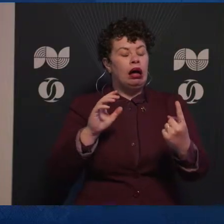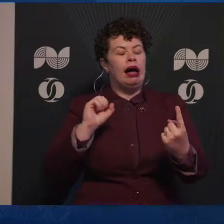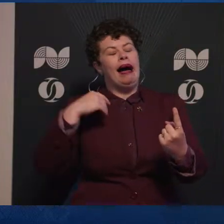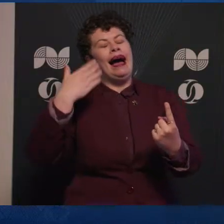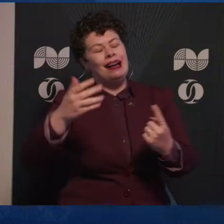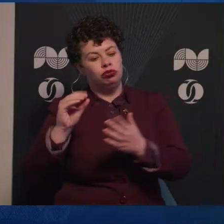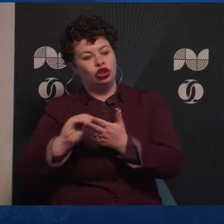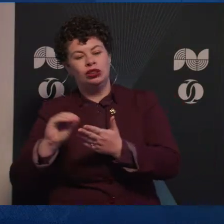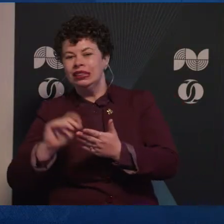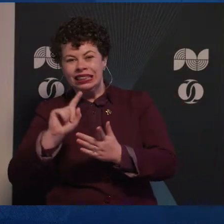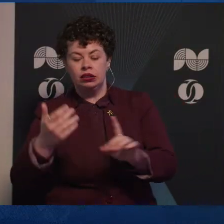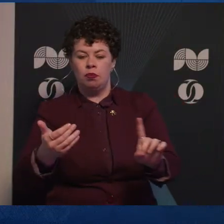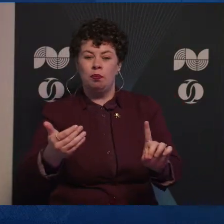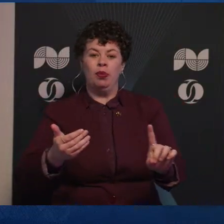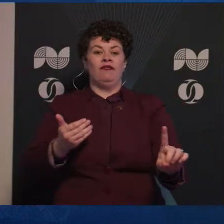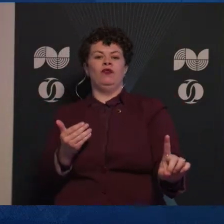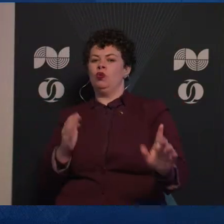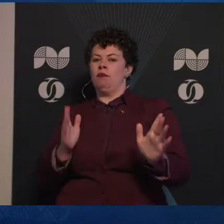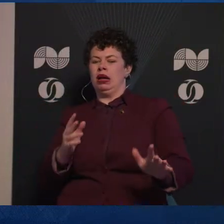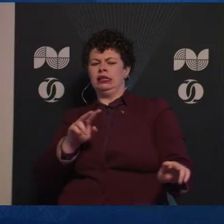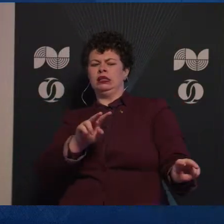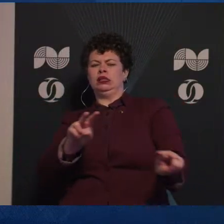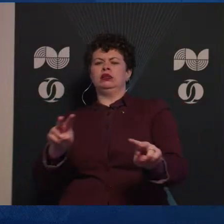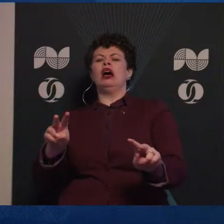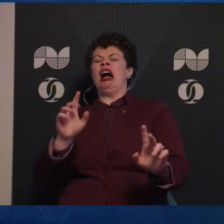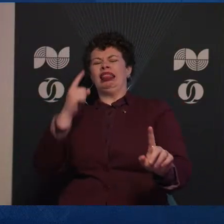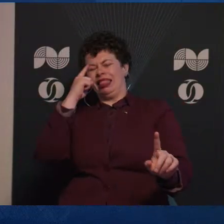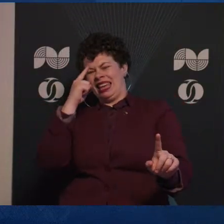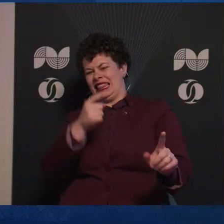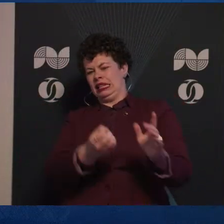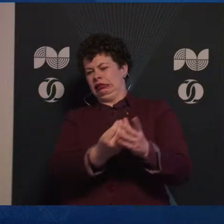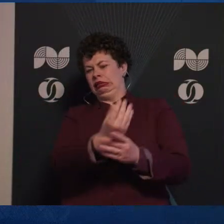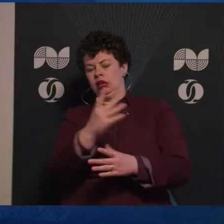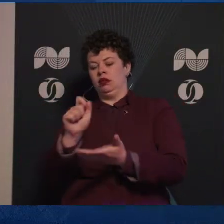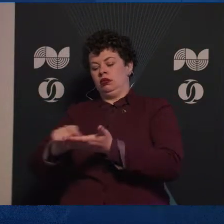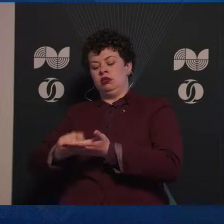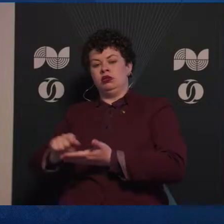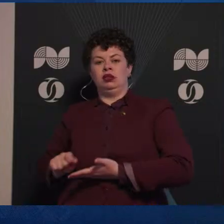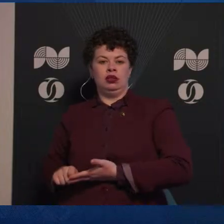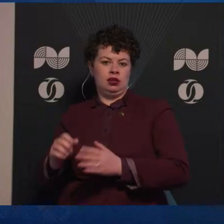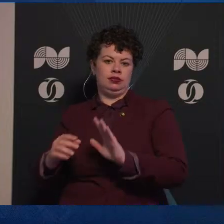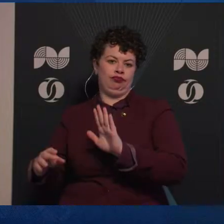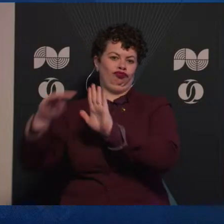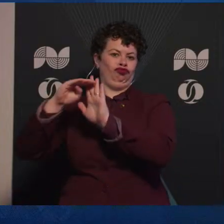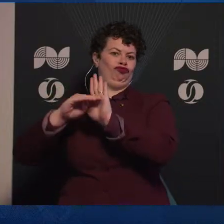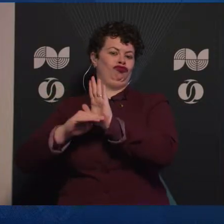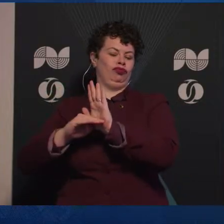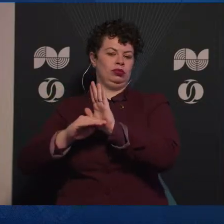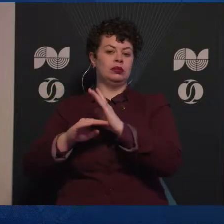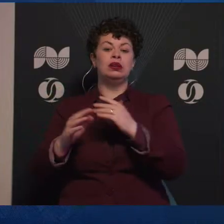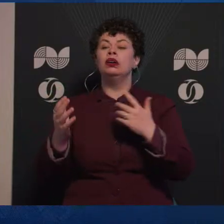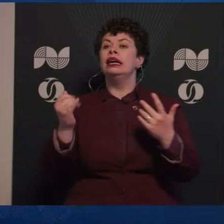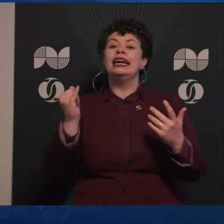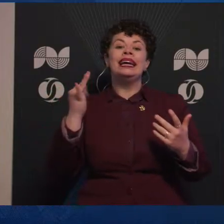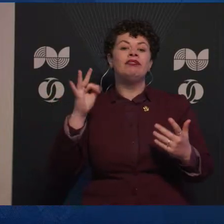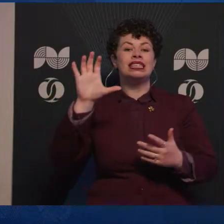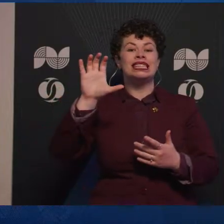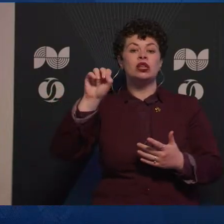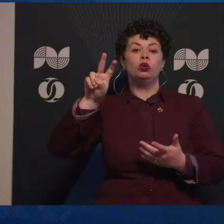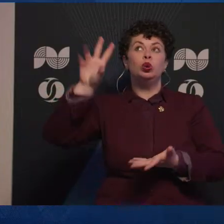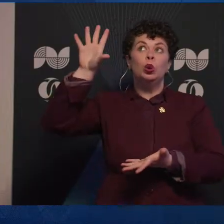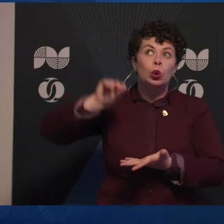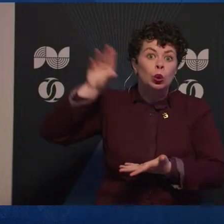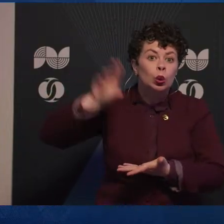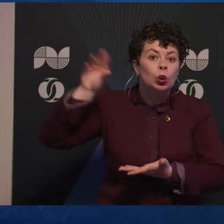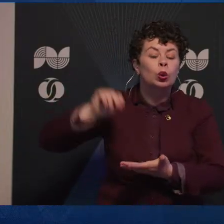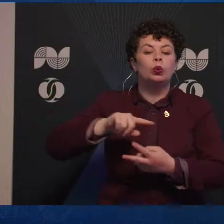want to, commercialize the sort of green innovations out there, whether it be, carbon capture, battery storage,